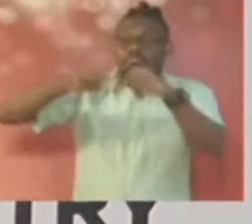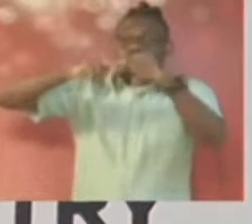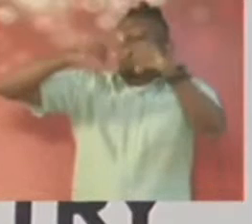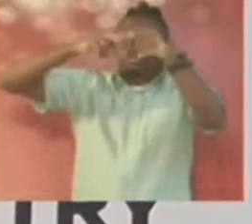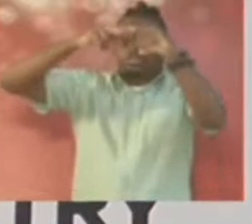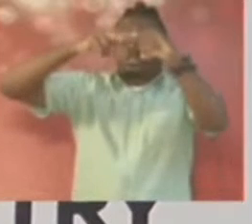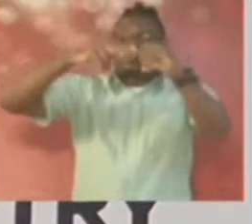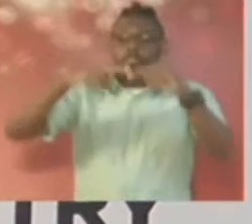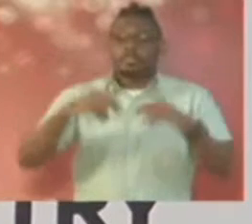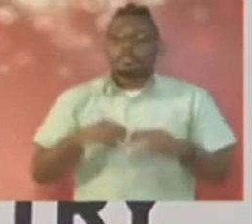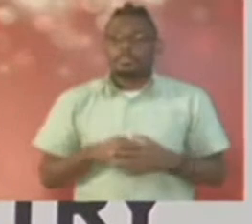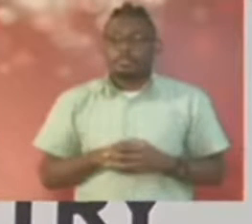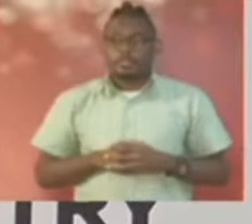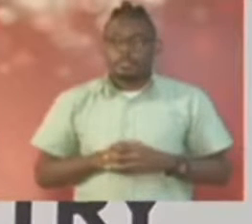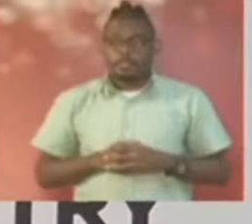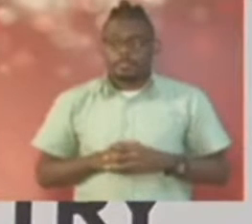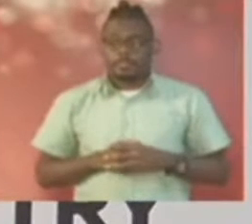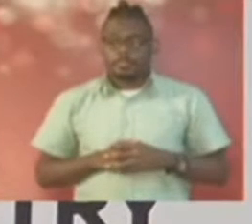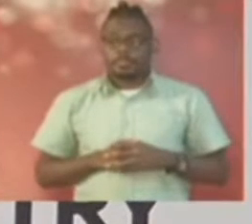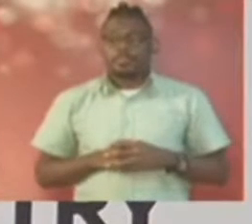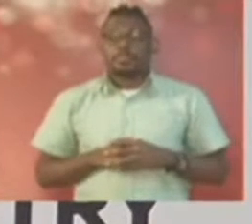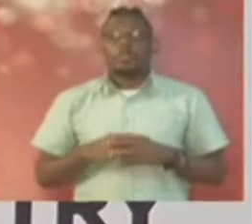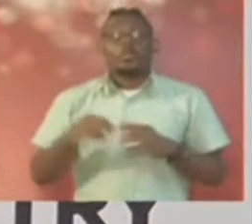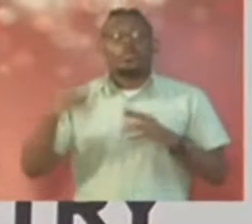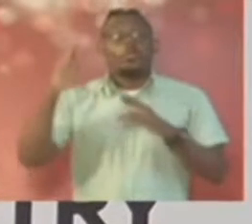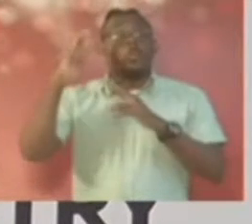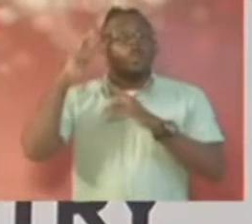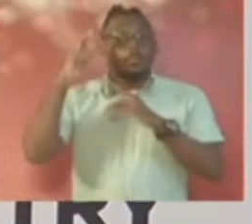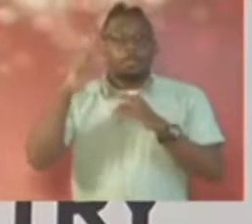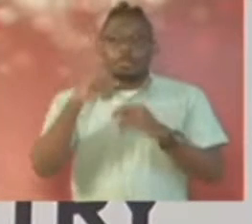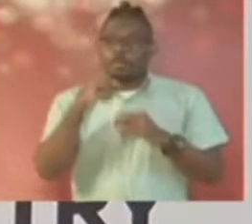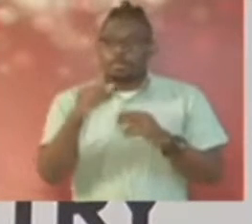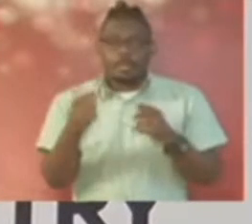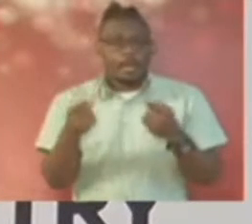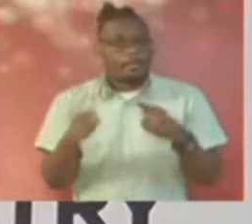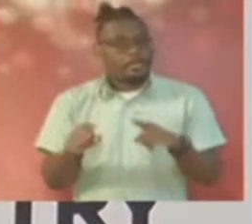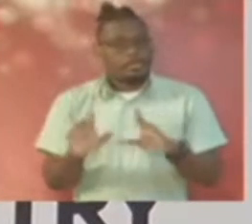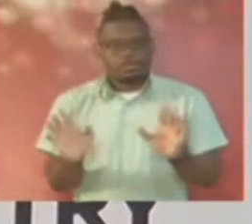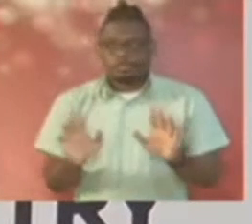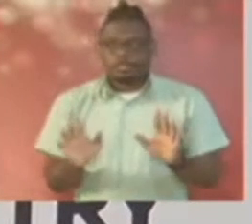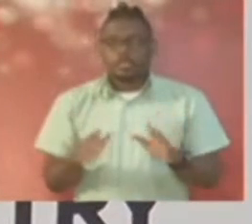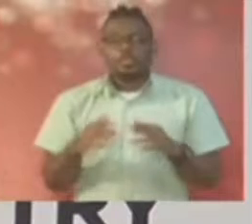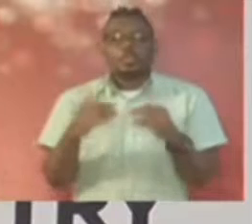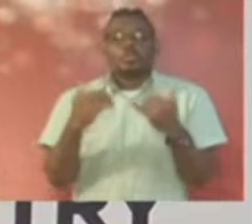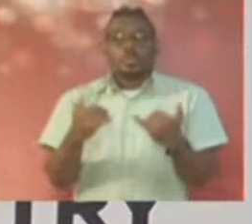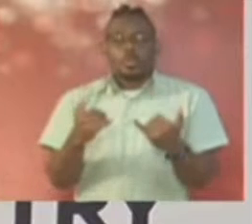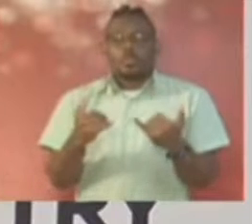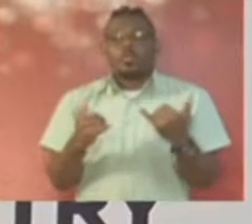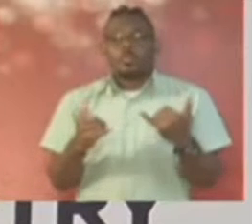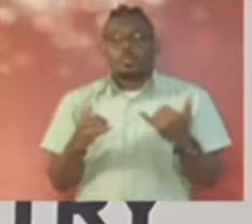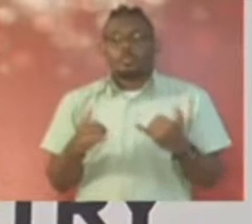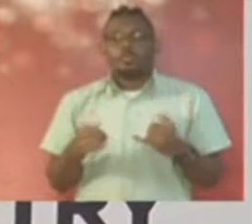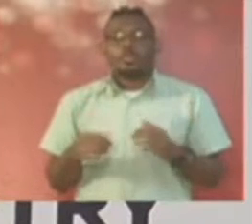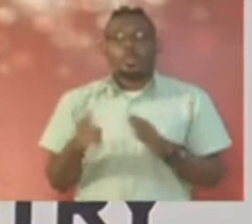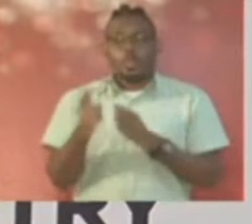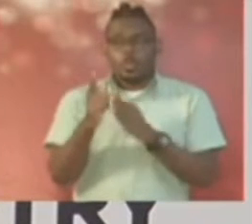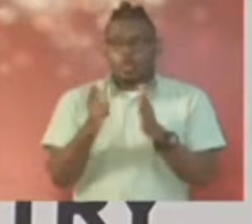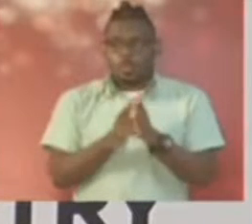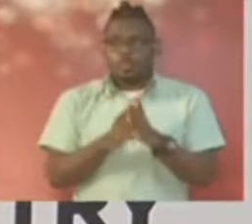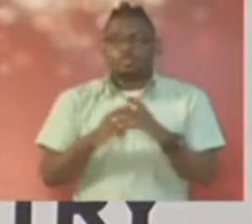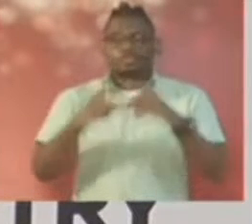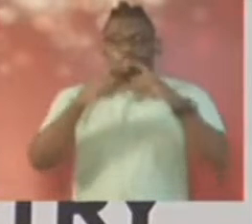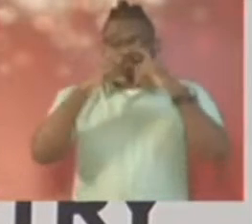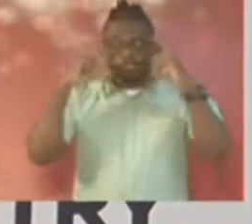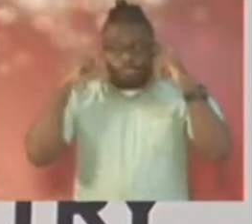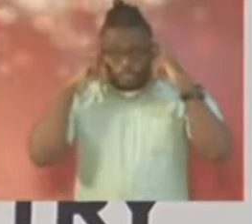doesn't occur. Really, with the masking, the universal masking that is there as part of the legislation, I hope that has gone a